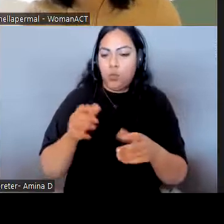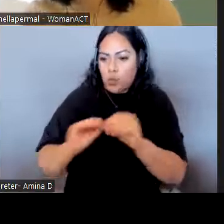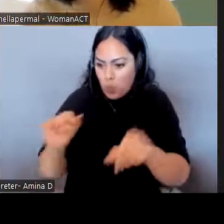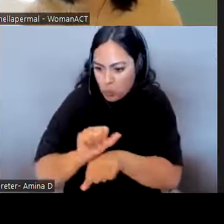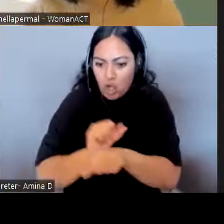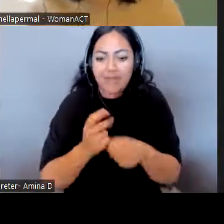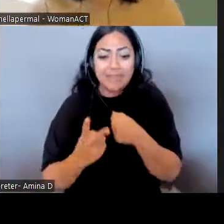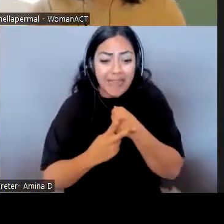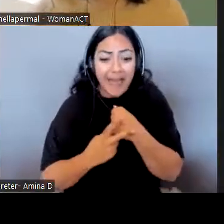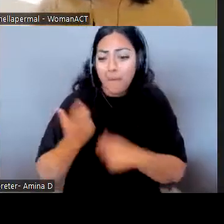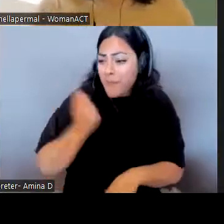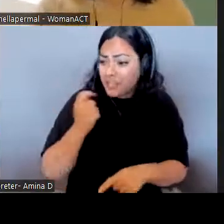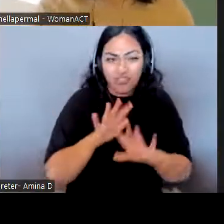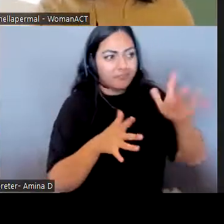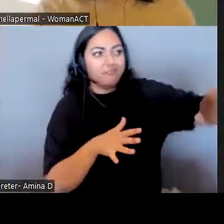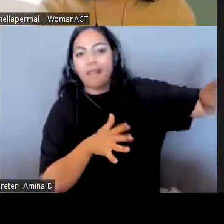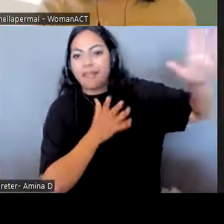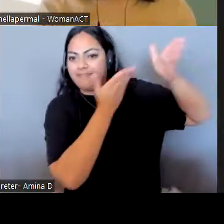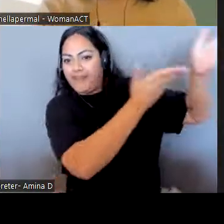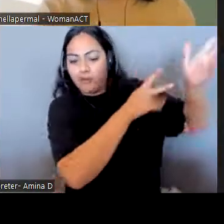and pensions because of economic control.